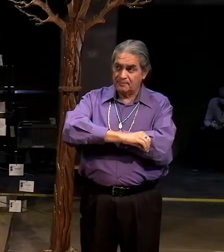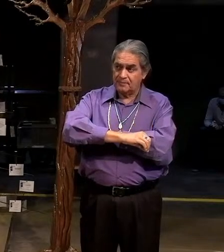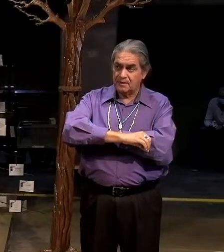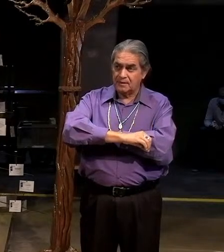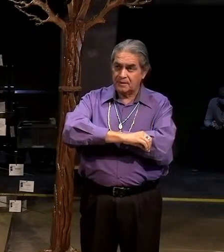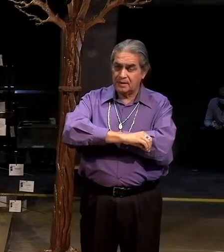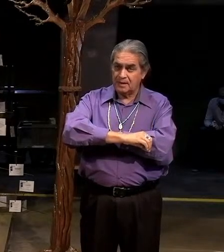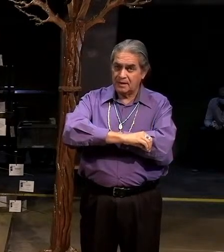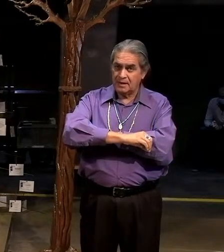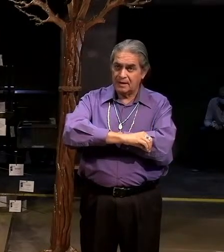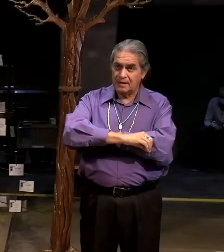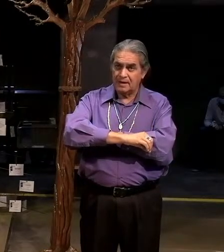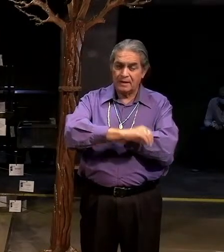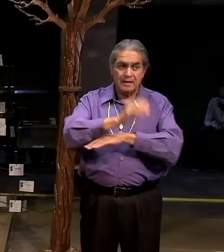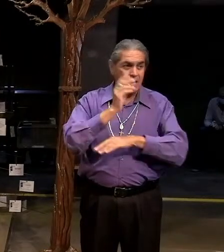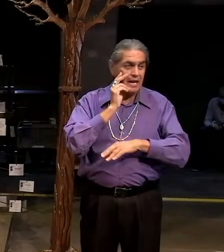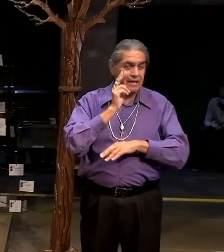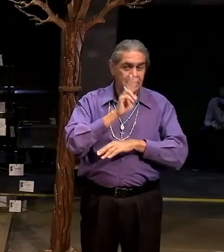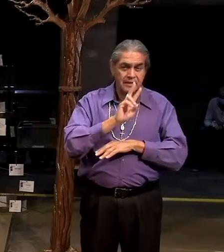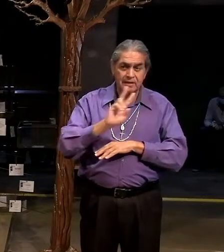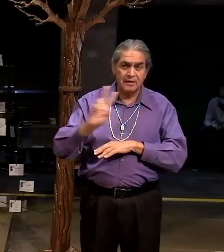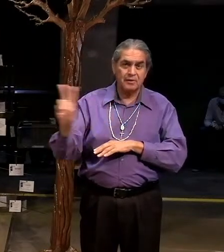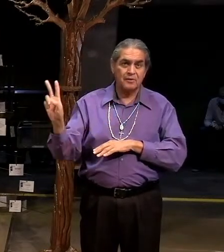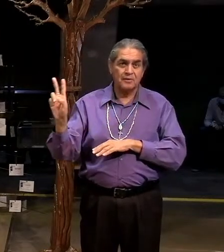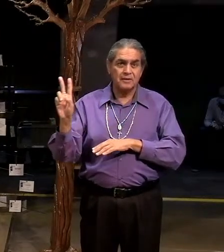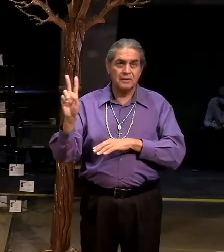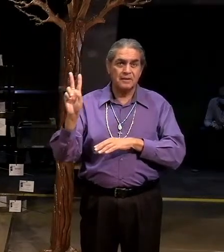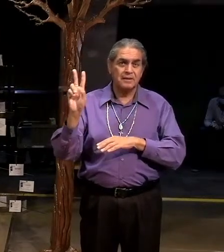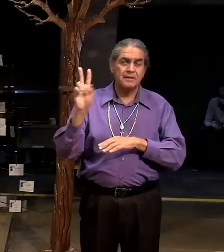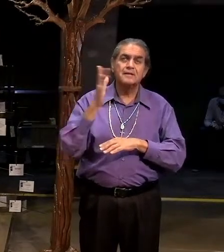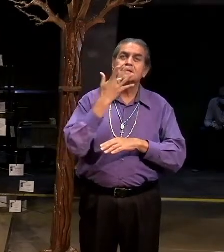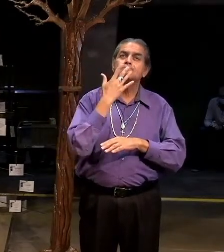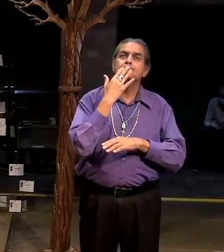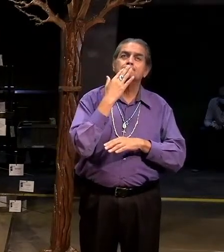Take a look at the painted colors in our sky